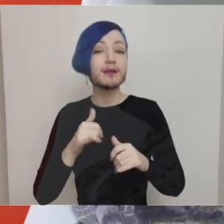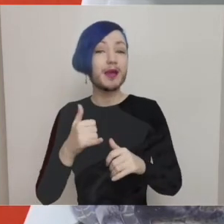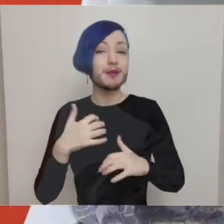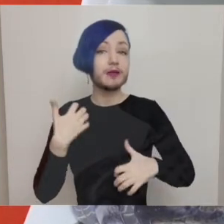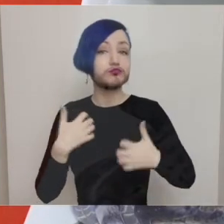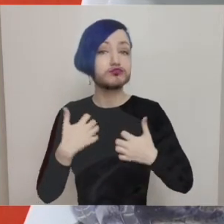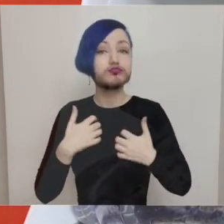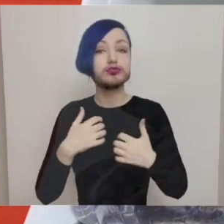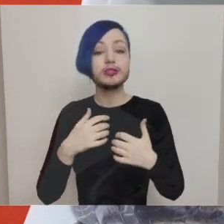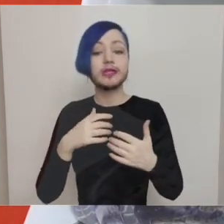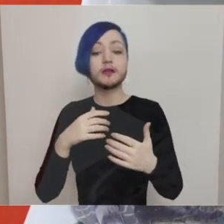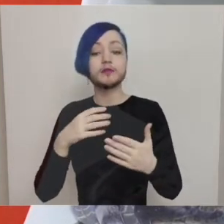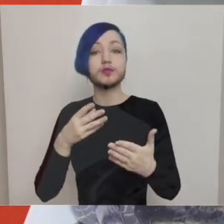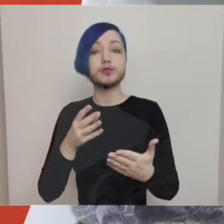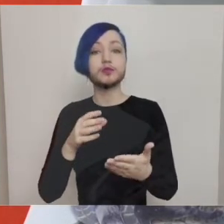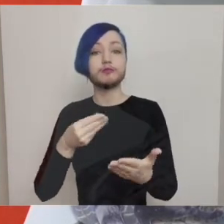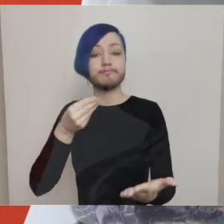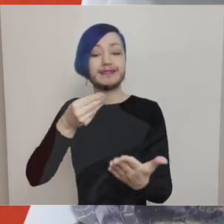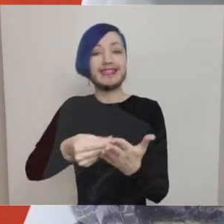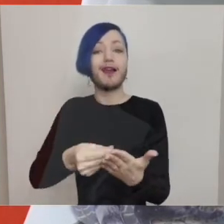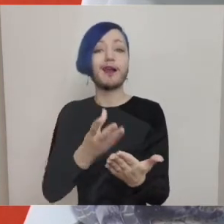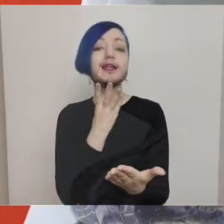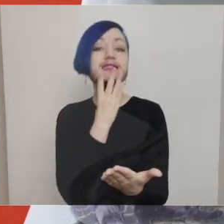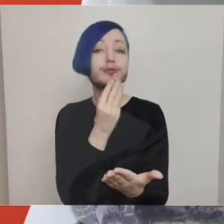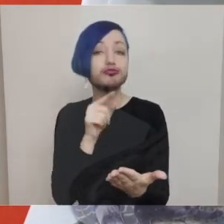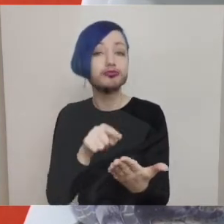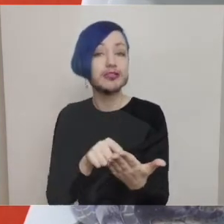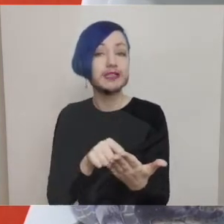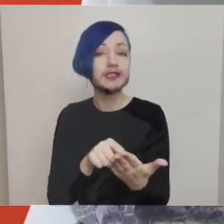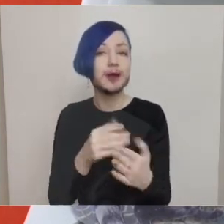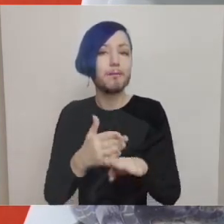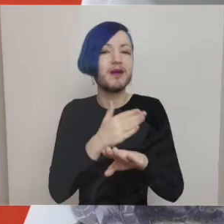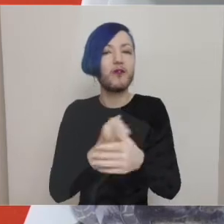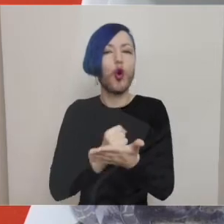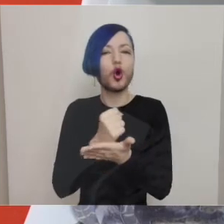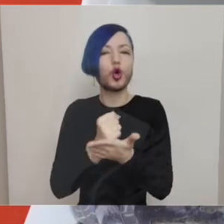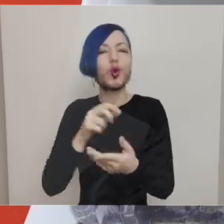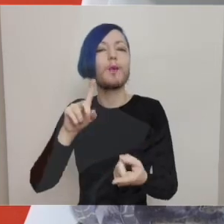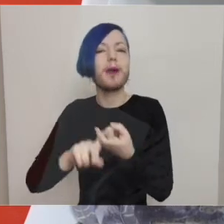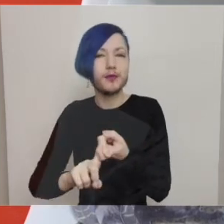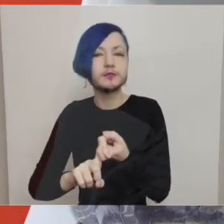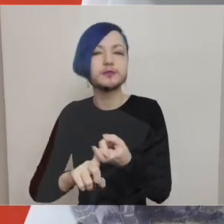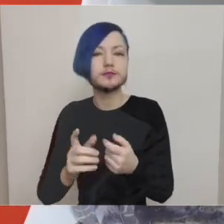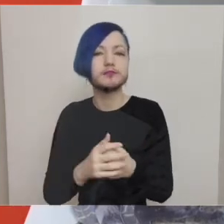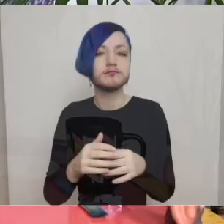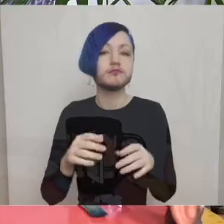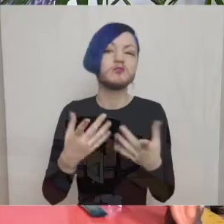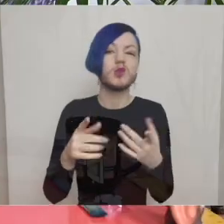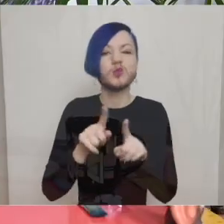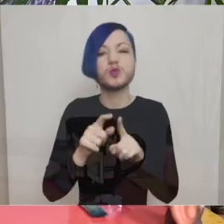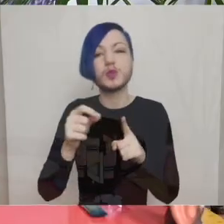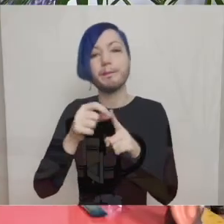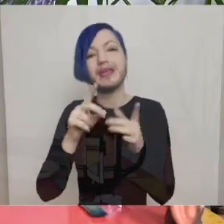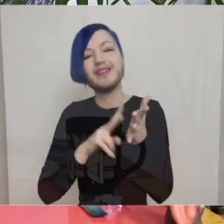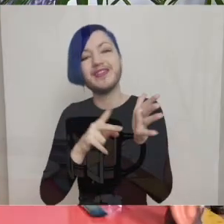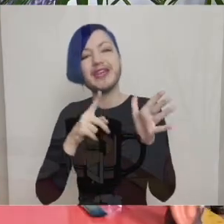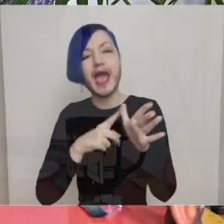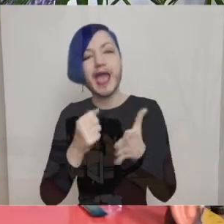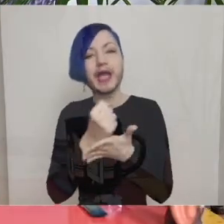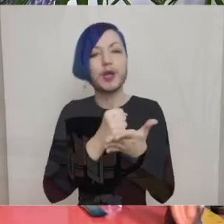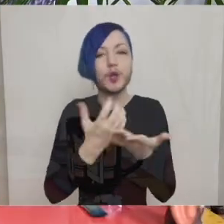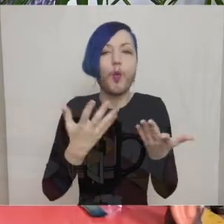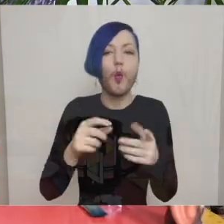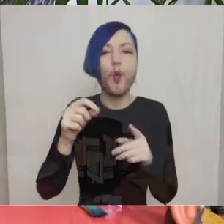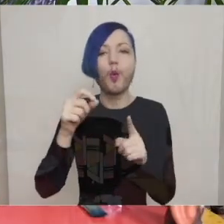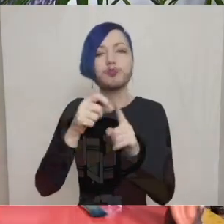to gluing things down straight away and just thinking about the images we're working with, but also some PVA glue or Pritt Stick will